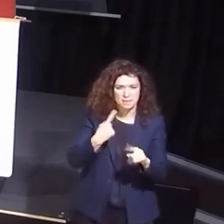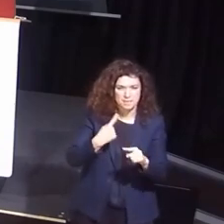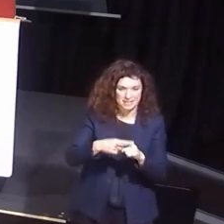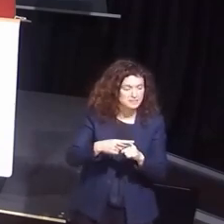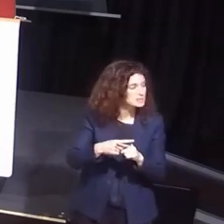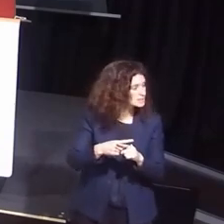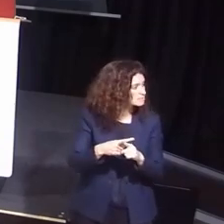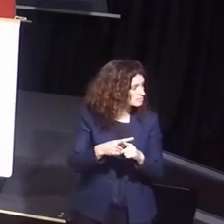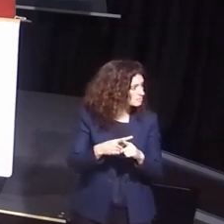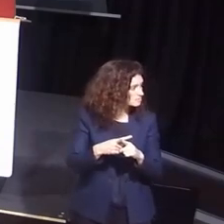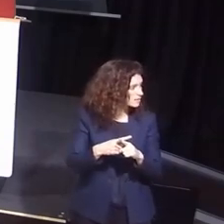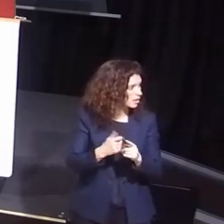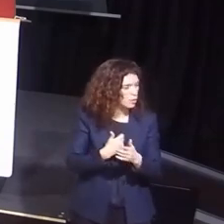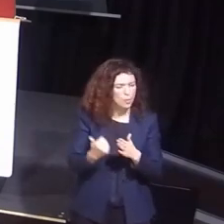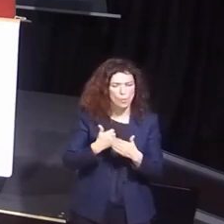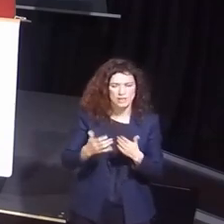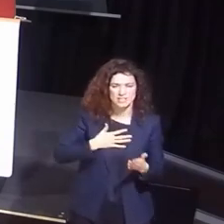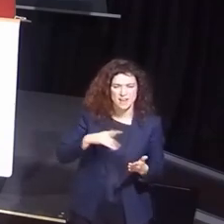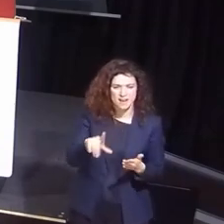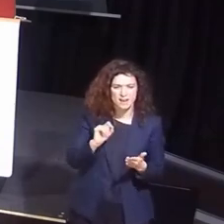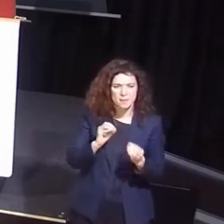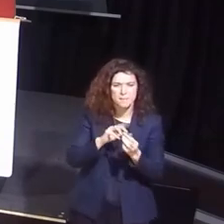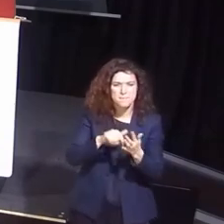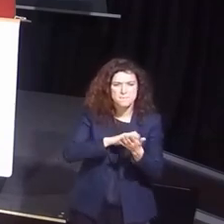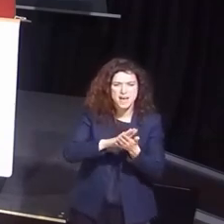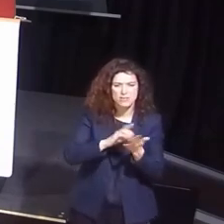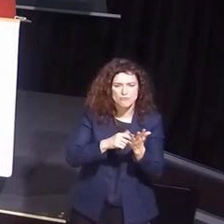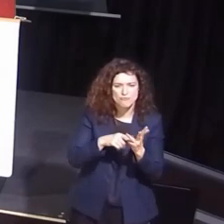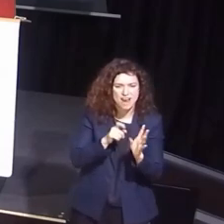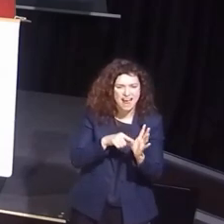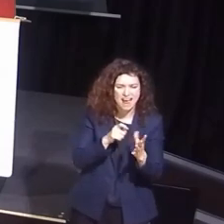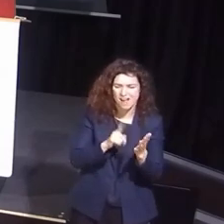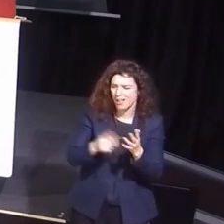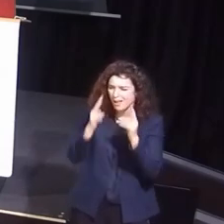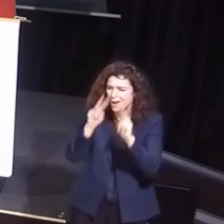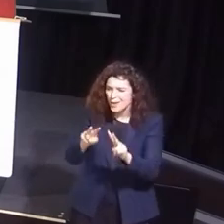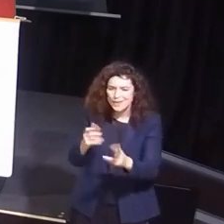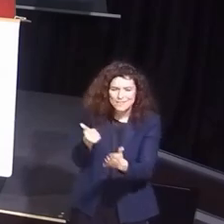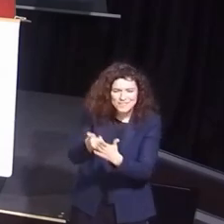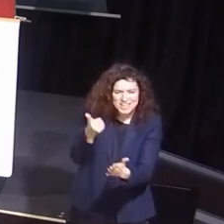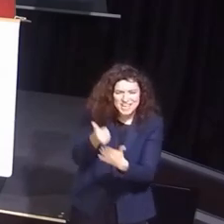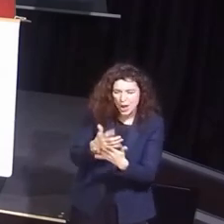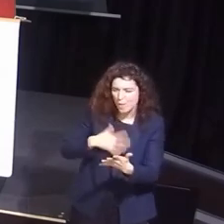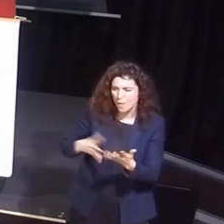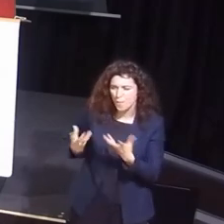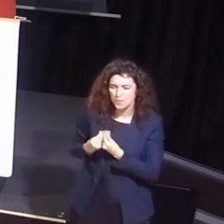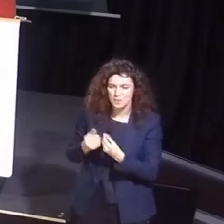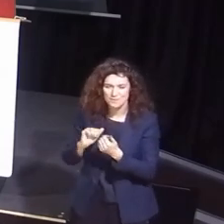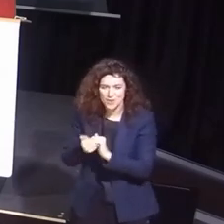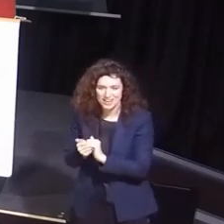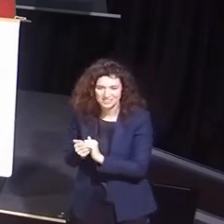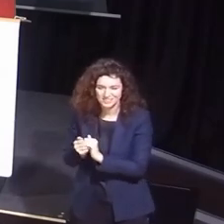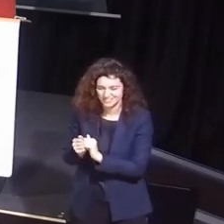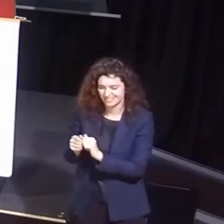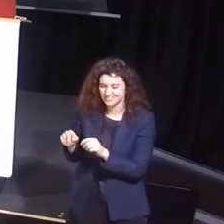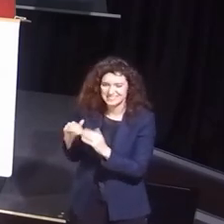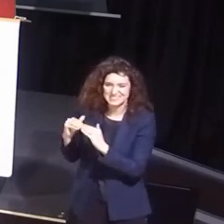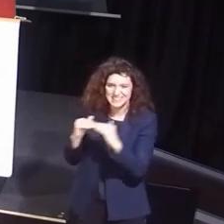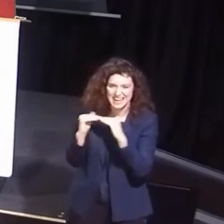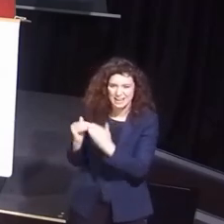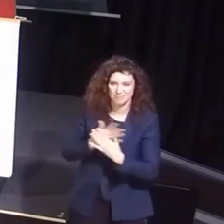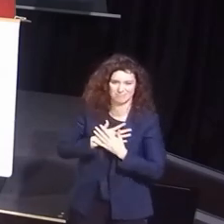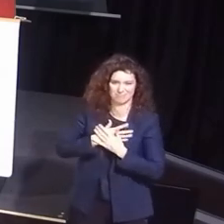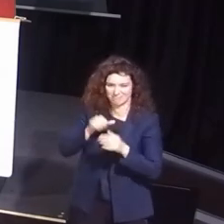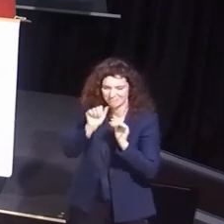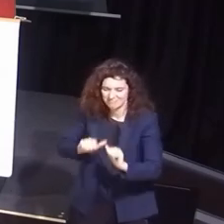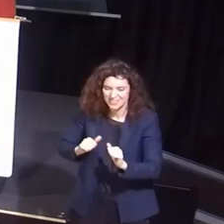wanted to play Battle Royale. I like observed from afar. I was like, well, that looks so much fun. I would love to play it with my friends that love those games, but